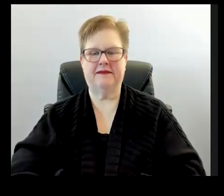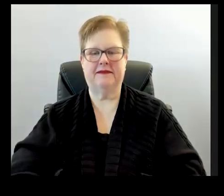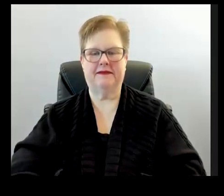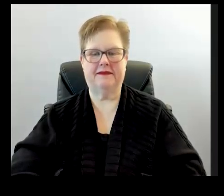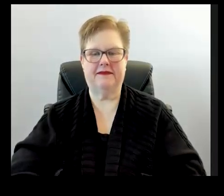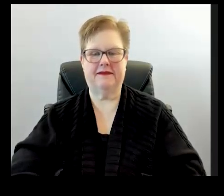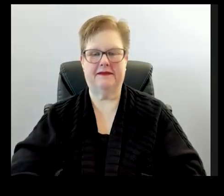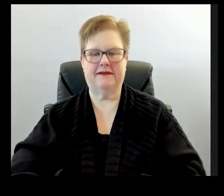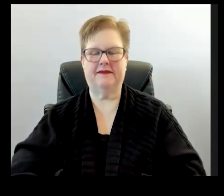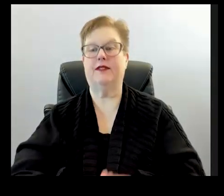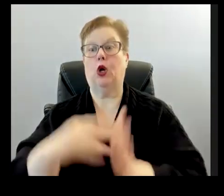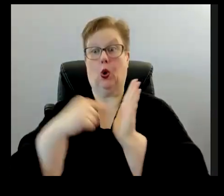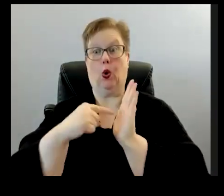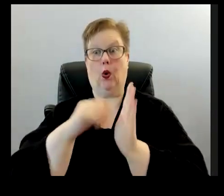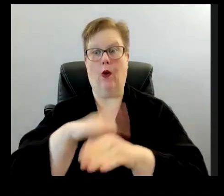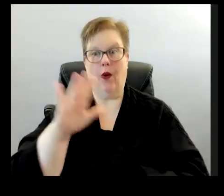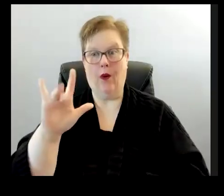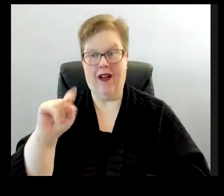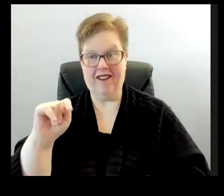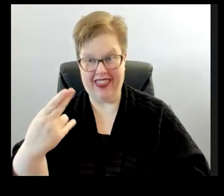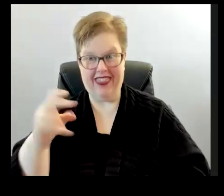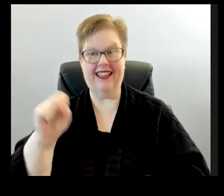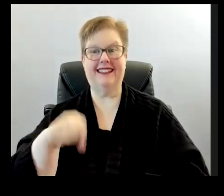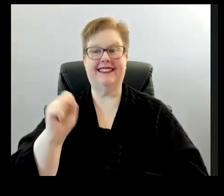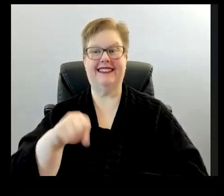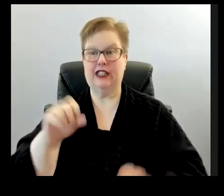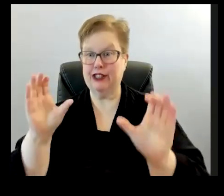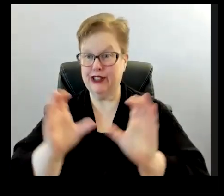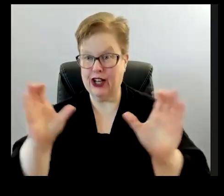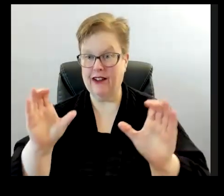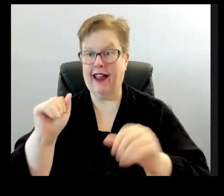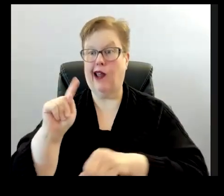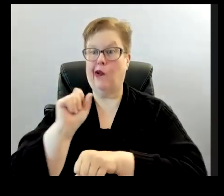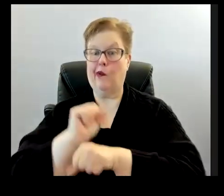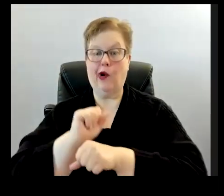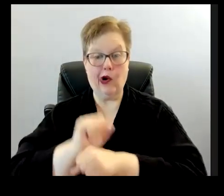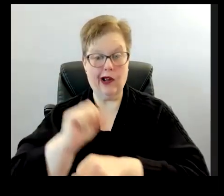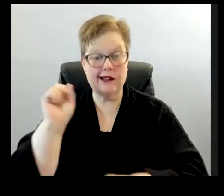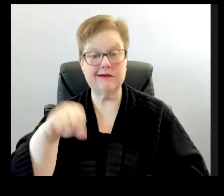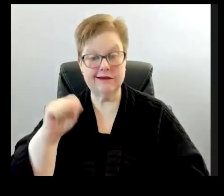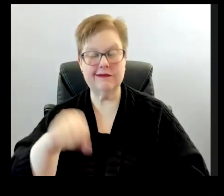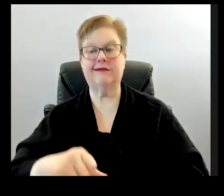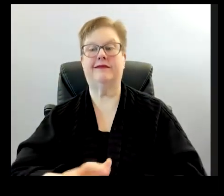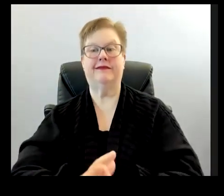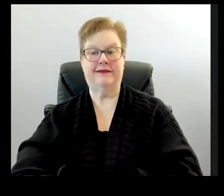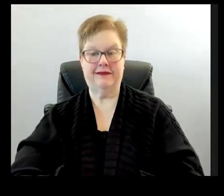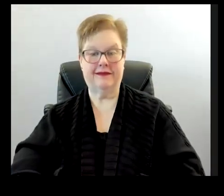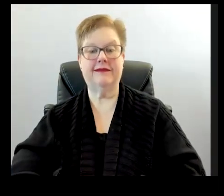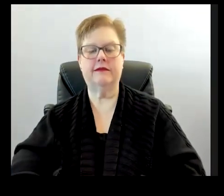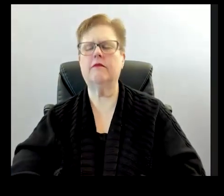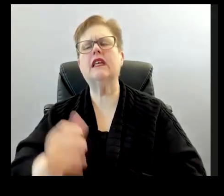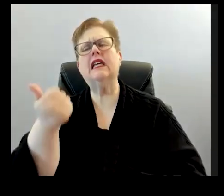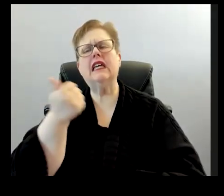That's right. That due date on the 25th. Yes. Certifications at work. Indeed. And is